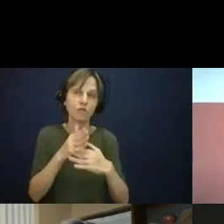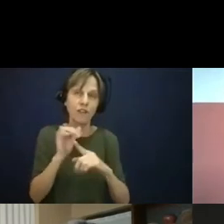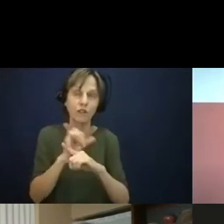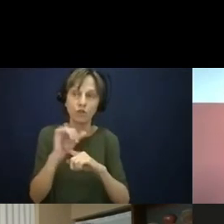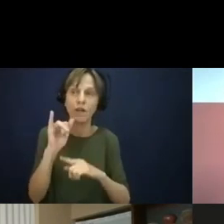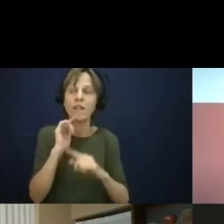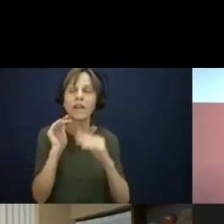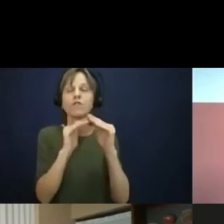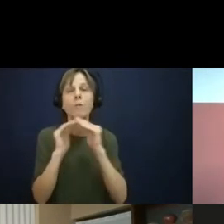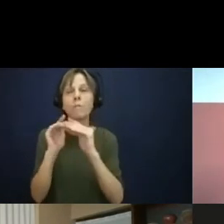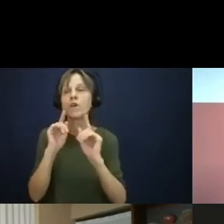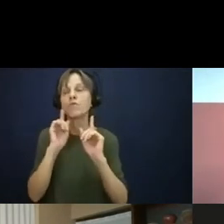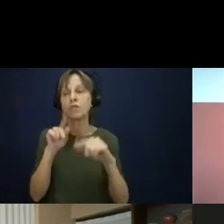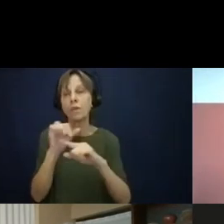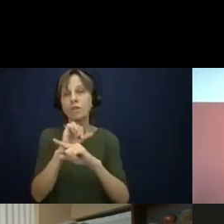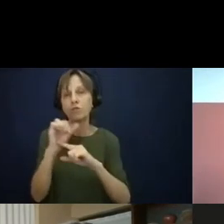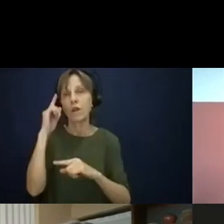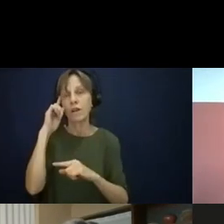response training to mental health calls.